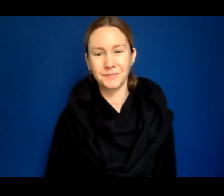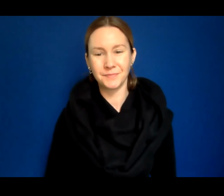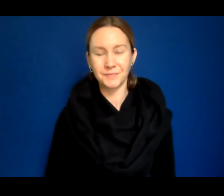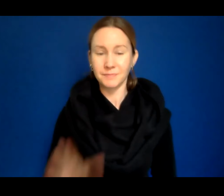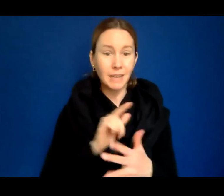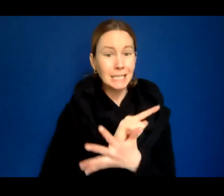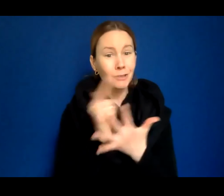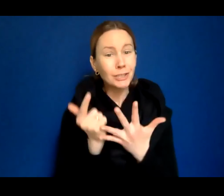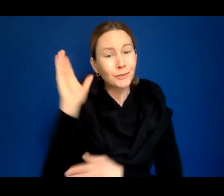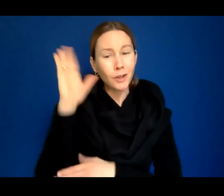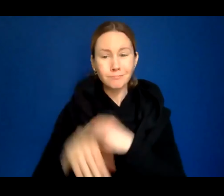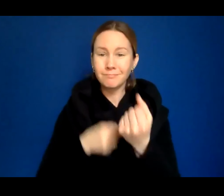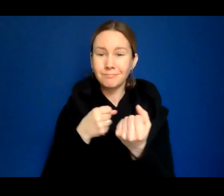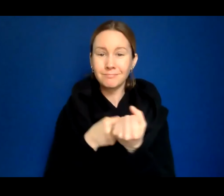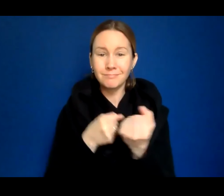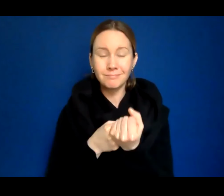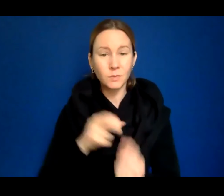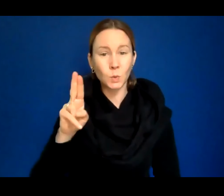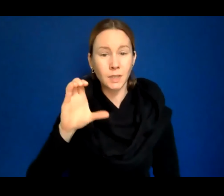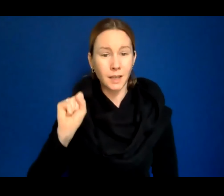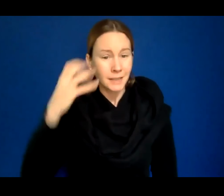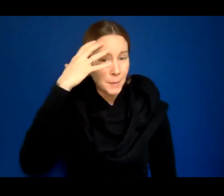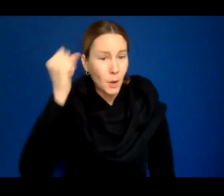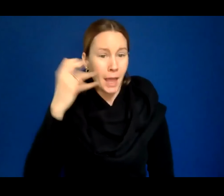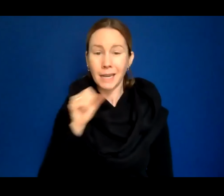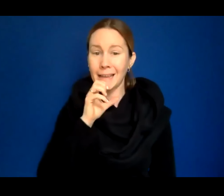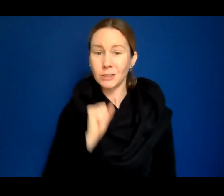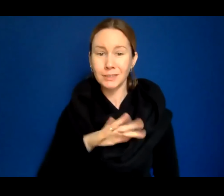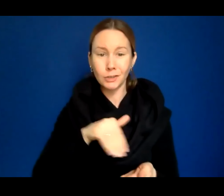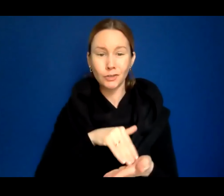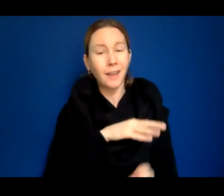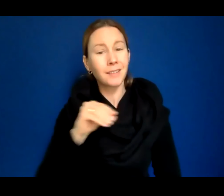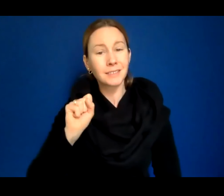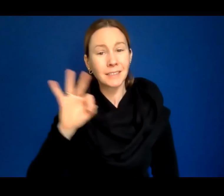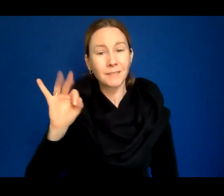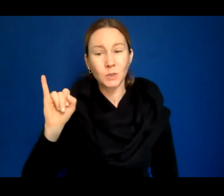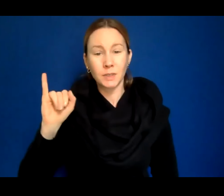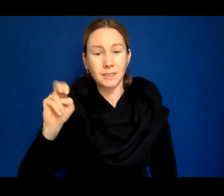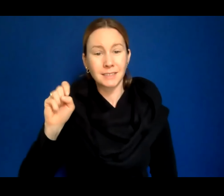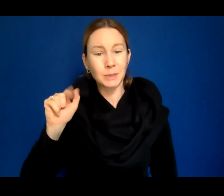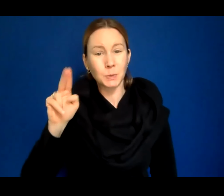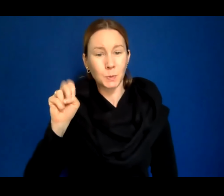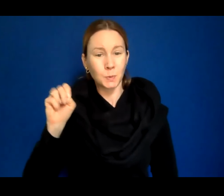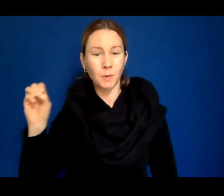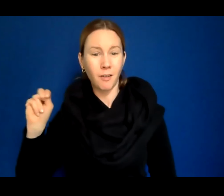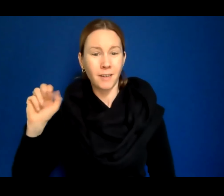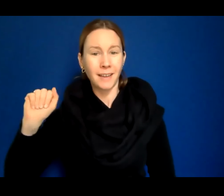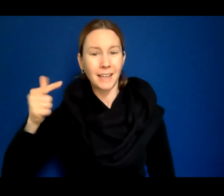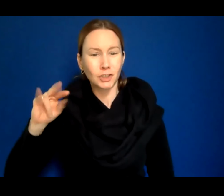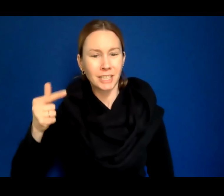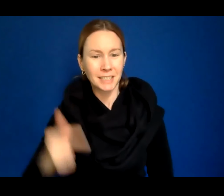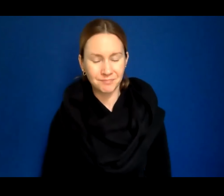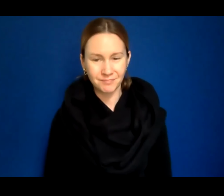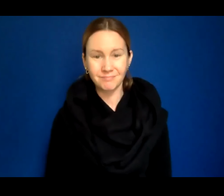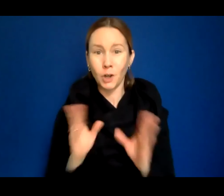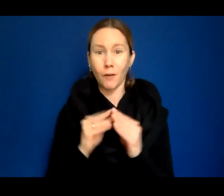sponsored by the UCSF Memory and Aging Center and the San Francisco Institute on Aging. The conference is in its